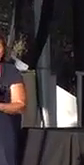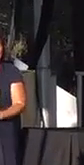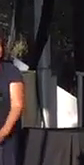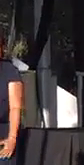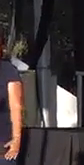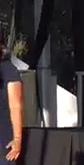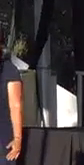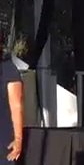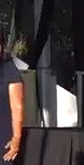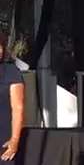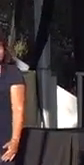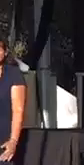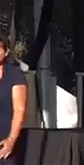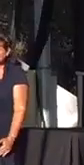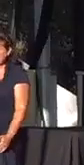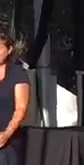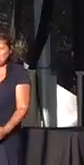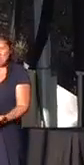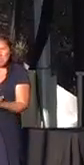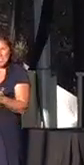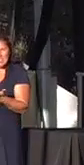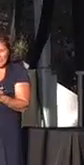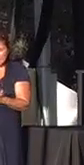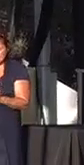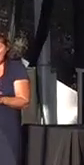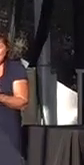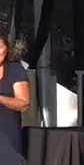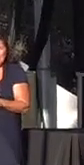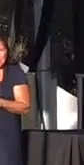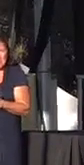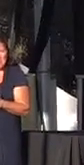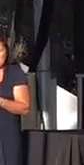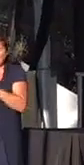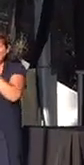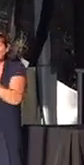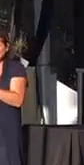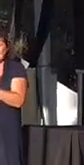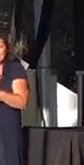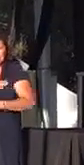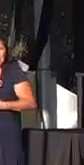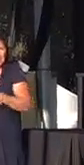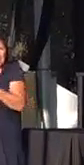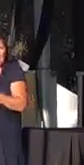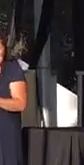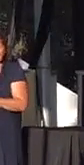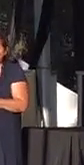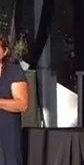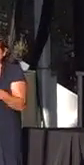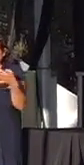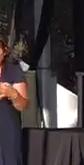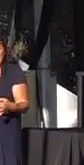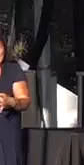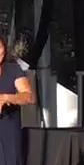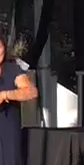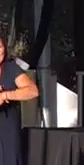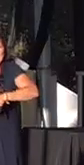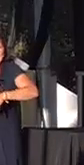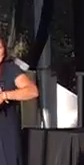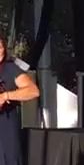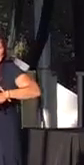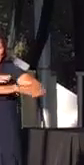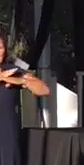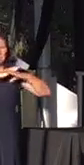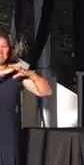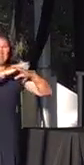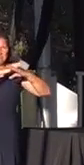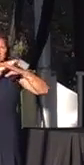what Stephen and me talked about weeks ago when we sat at coffee. It's time to break down the walls of